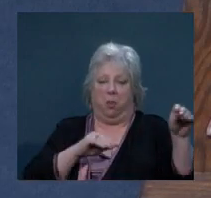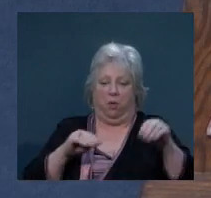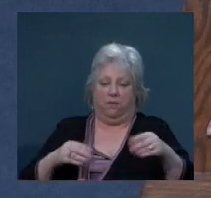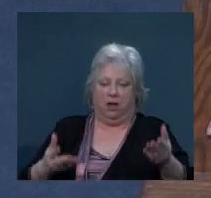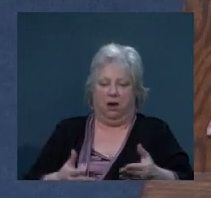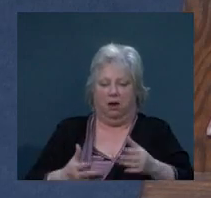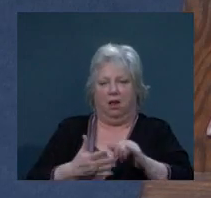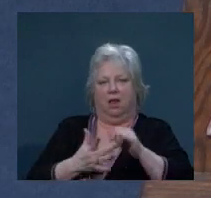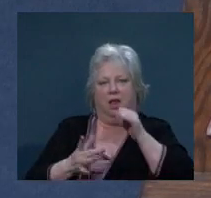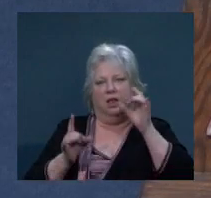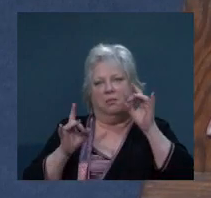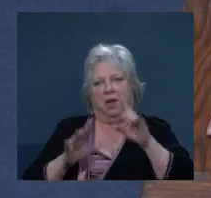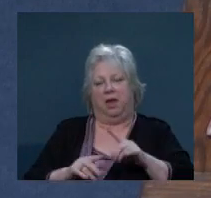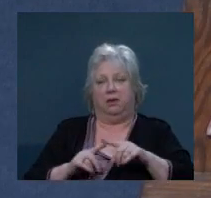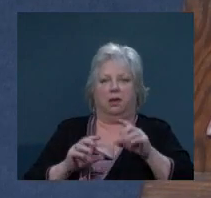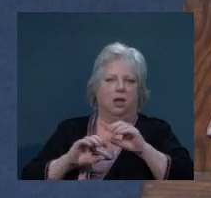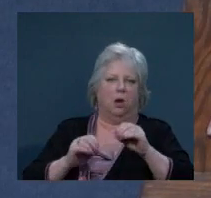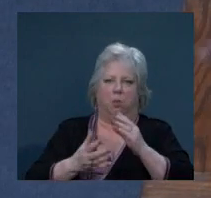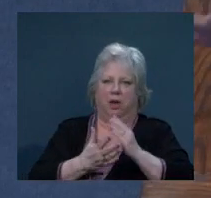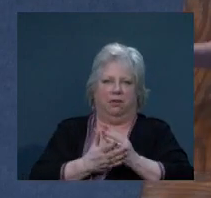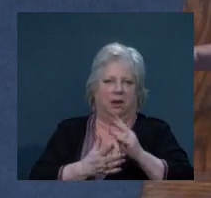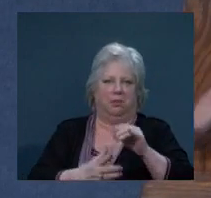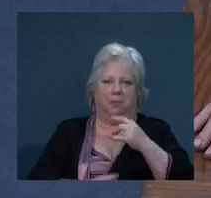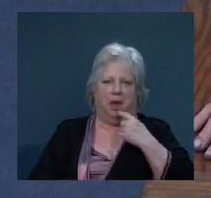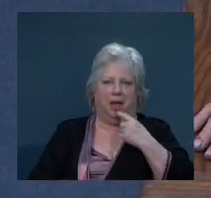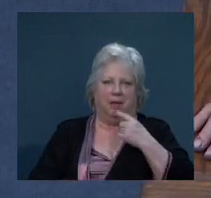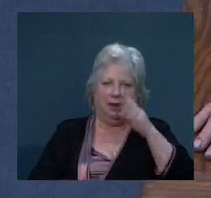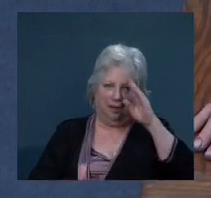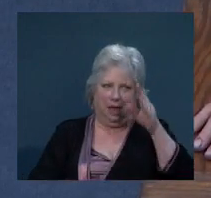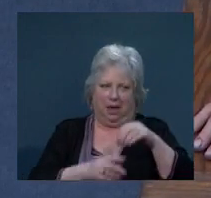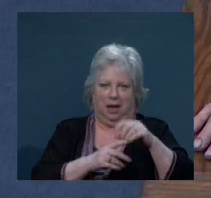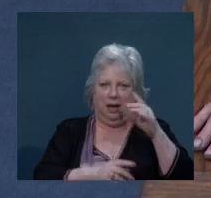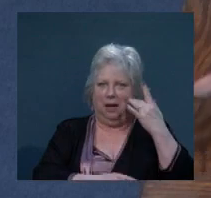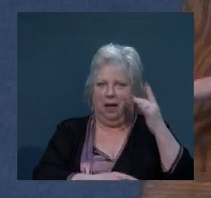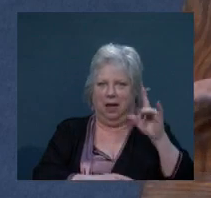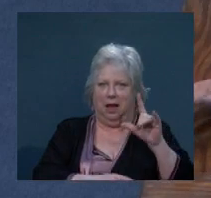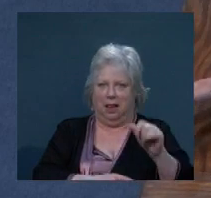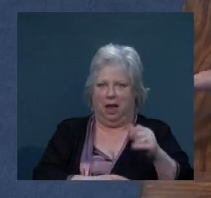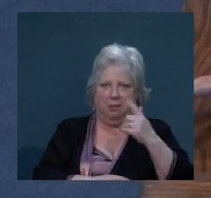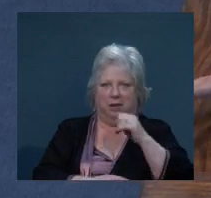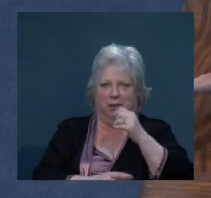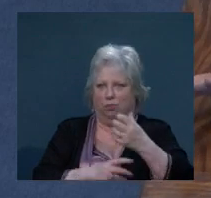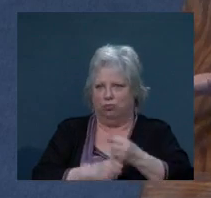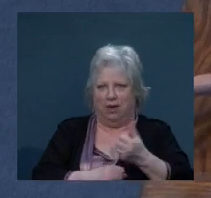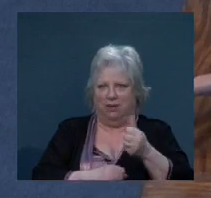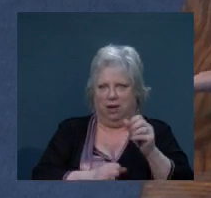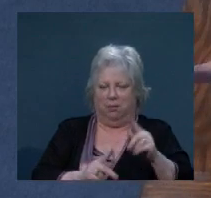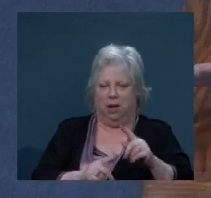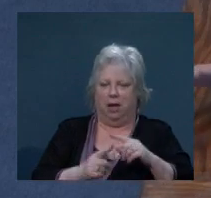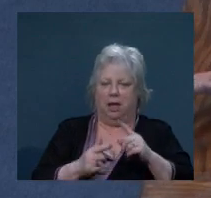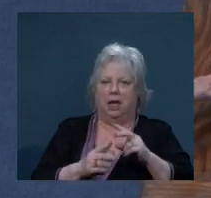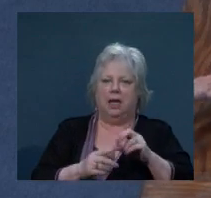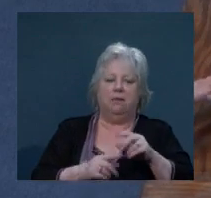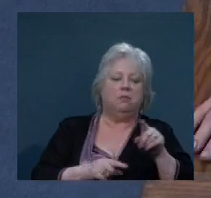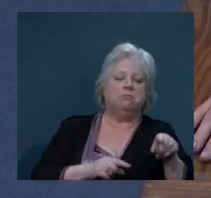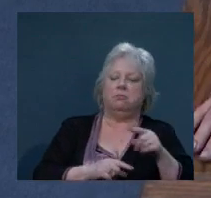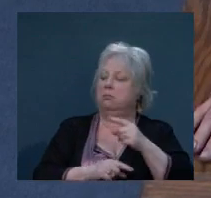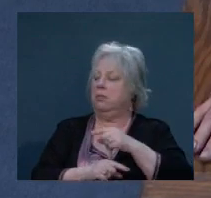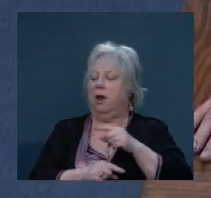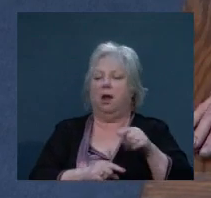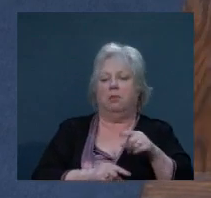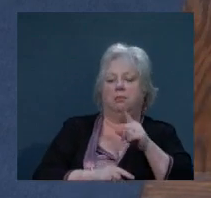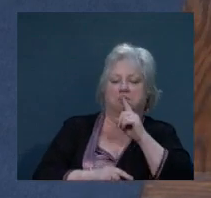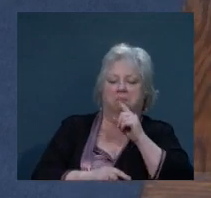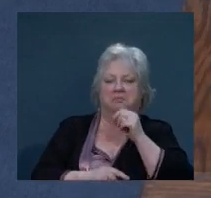And nobody stops by to say hi to you because they don't trust anybody. Even your neighbors, they don't talk to you out